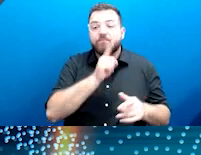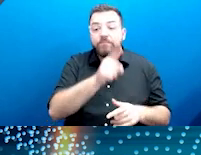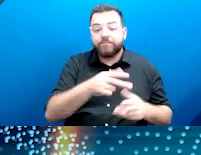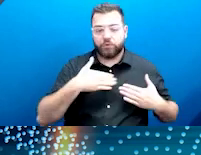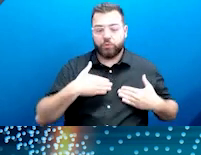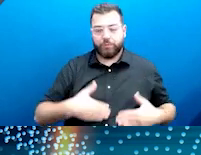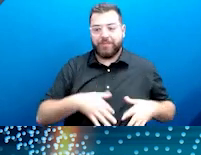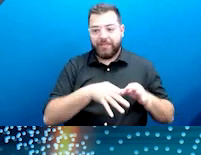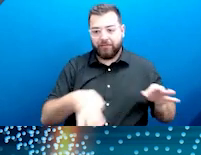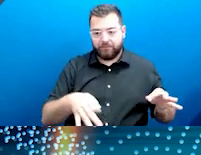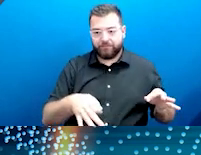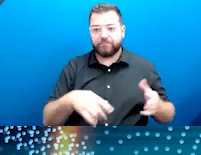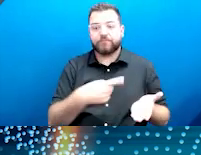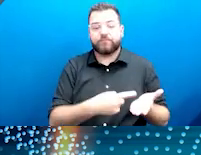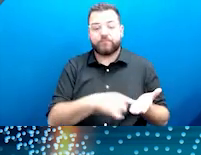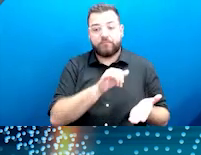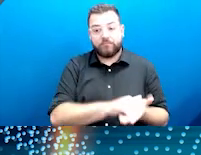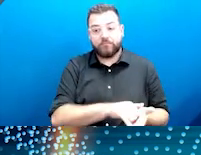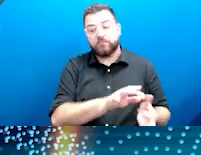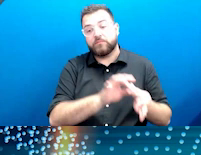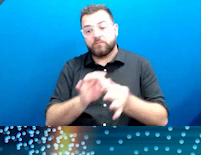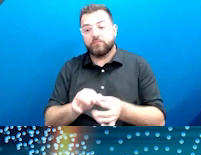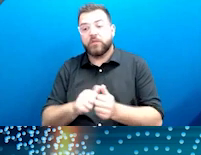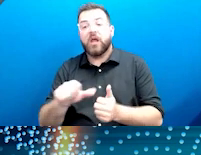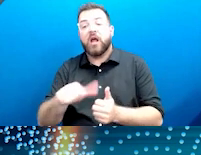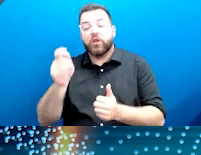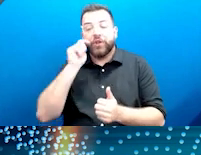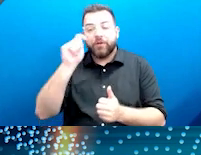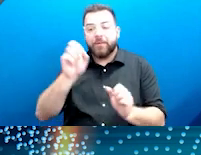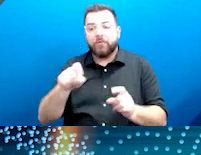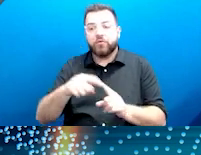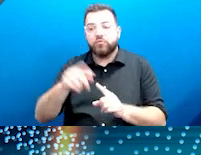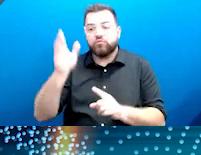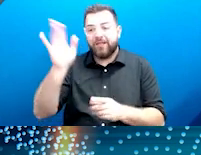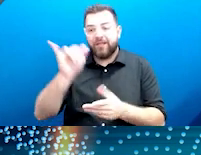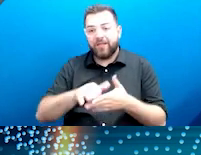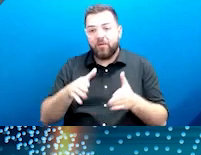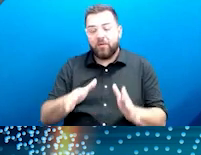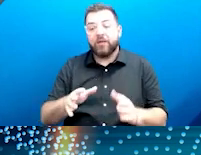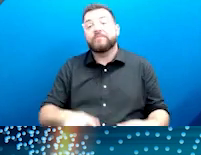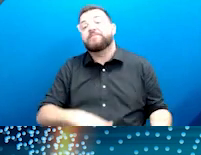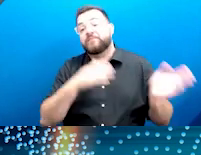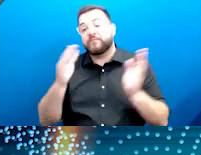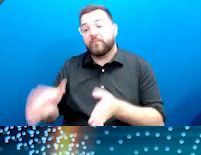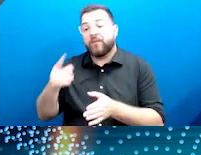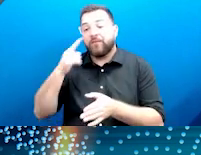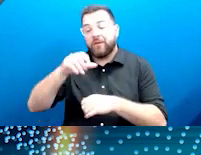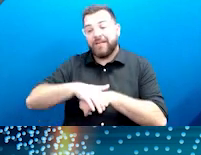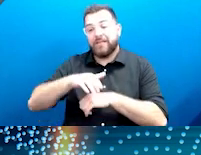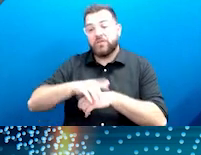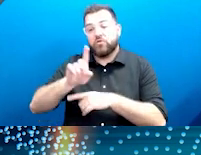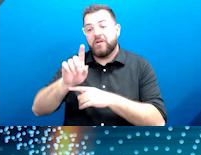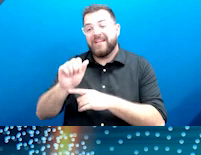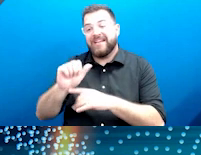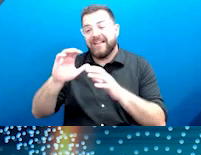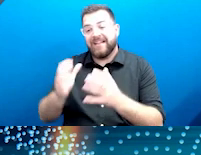that with some of his other theories, and, you know, present it that way. In my English 1A classes, I'm going to